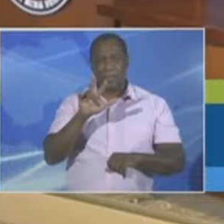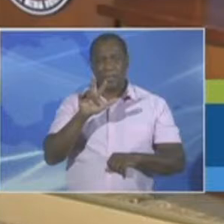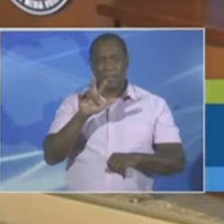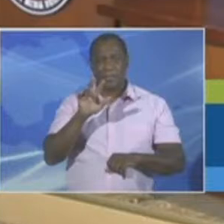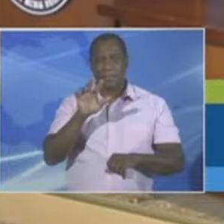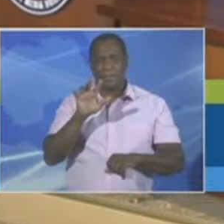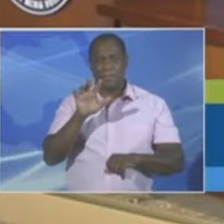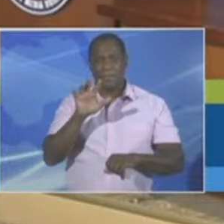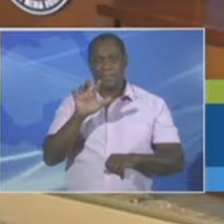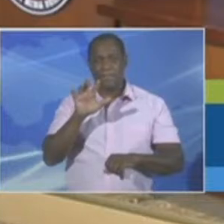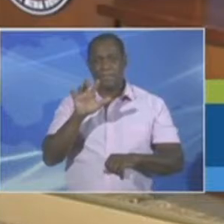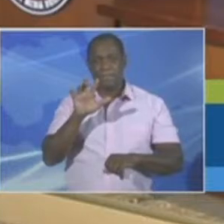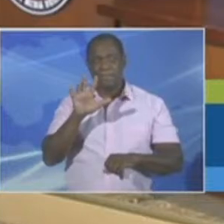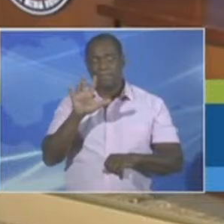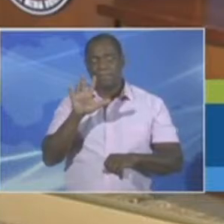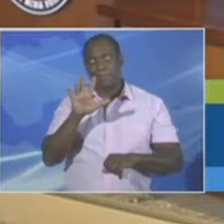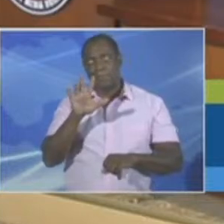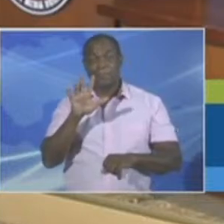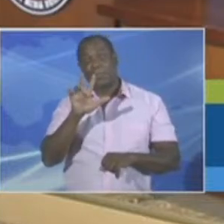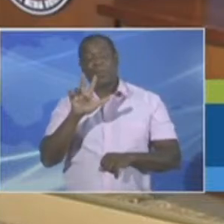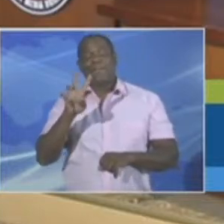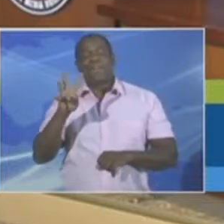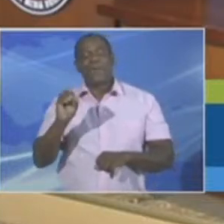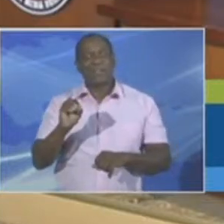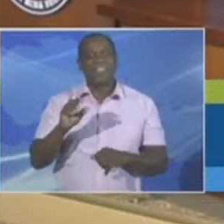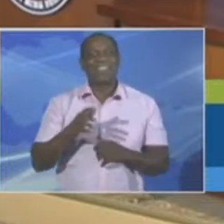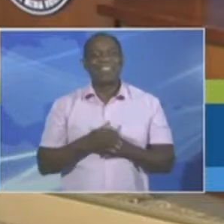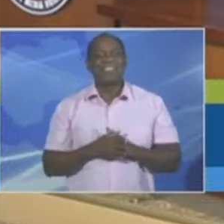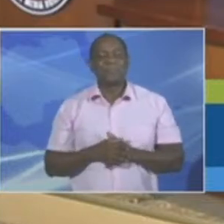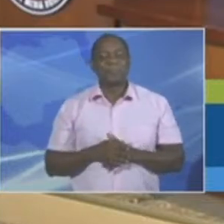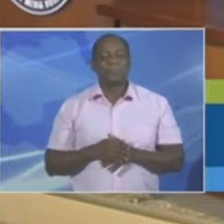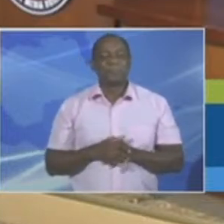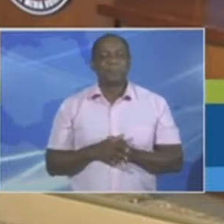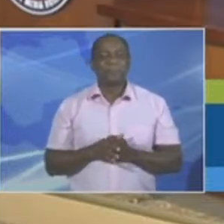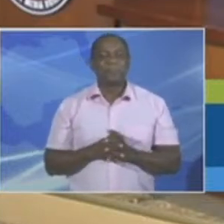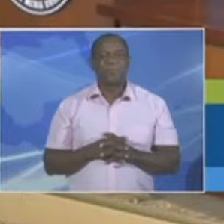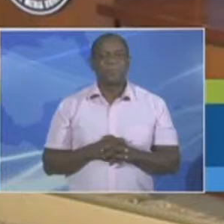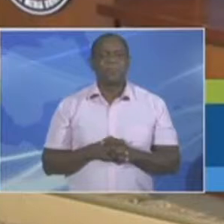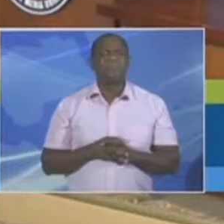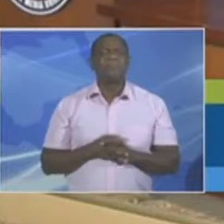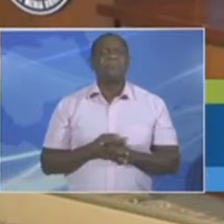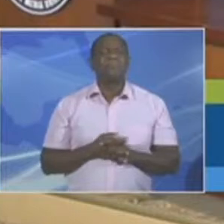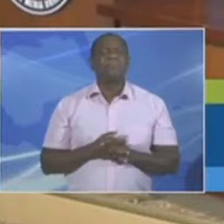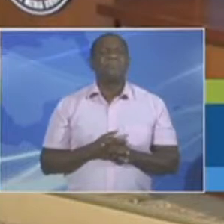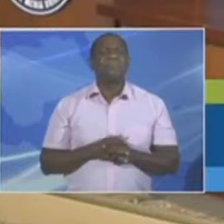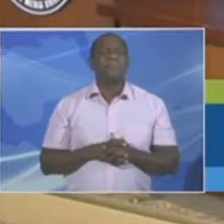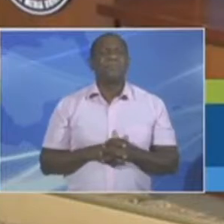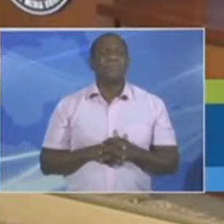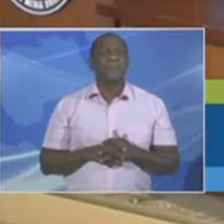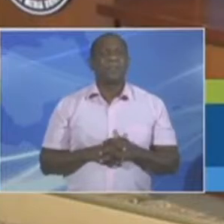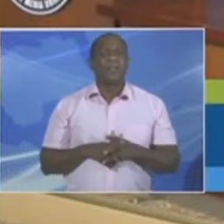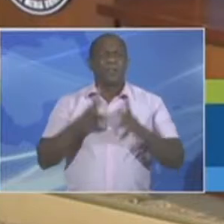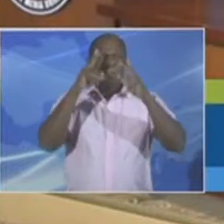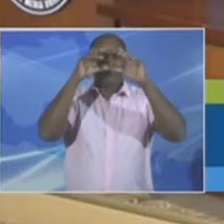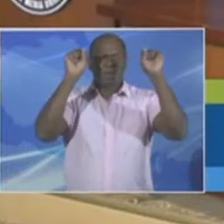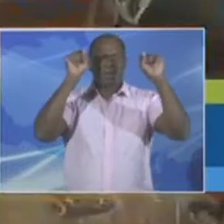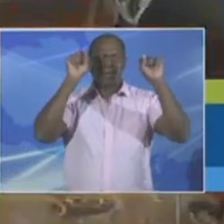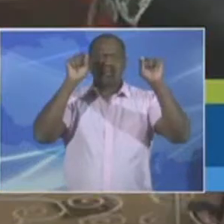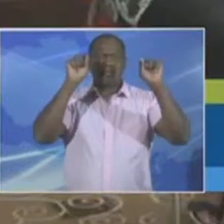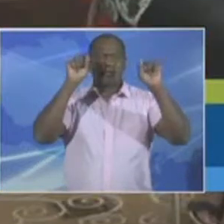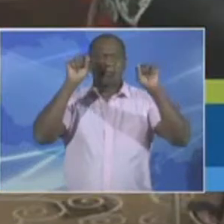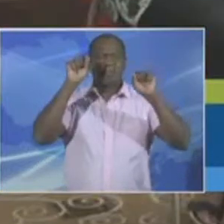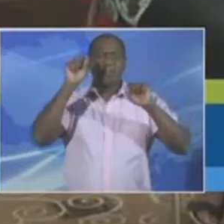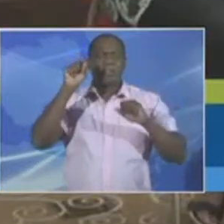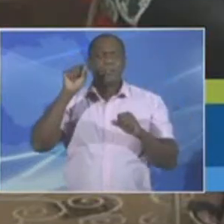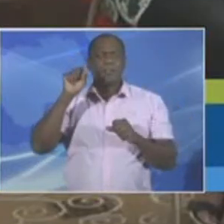now. Yes. Prime Minister, I'm sure you would have seen by now the Vice President of Guyana, has made some comments about the Trinidad